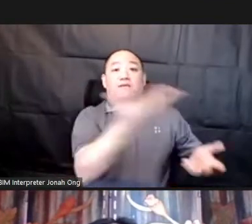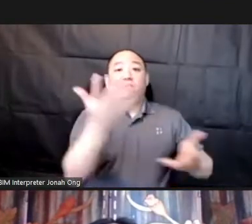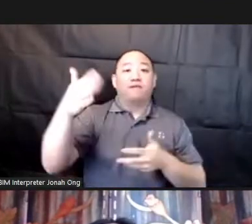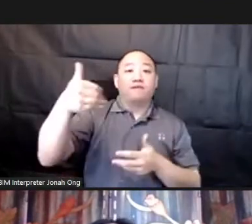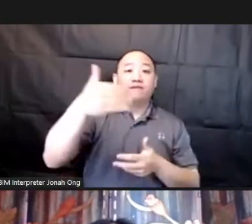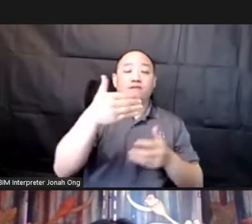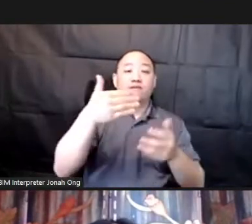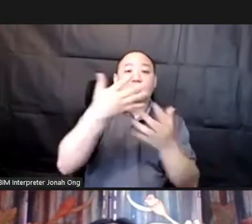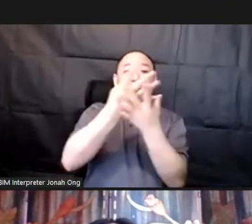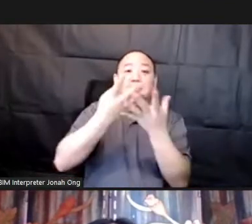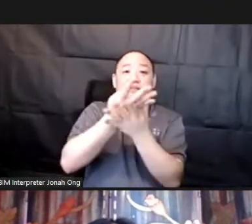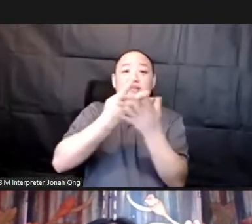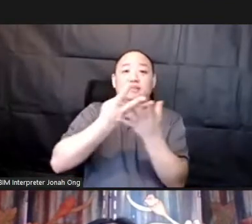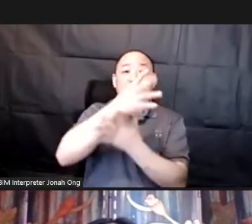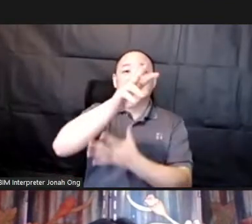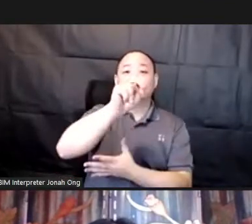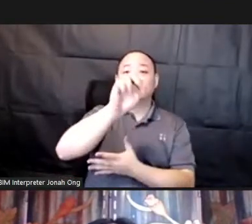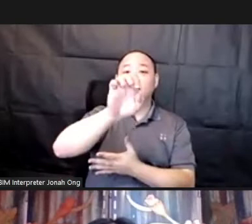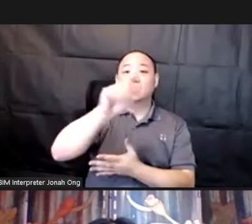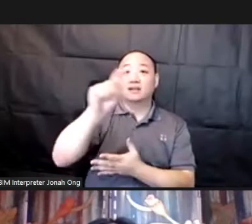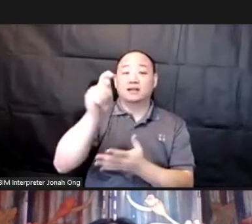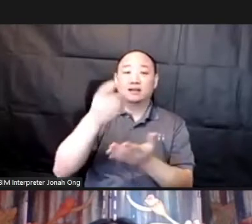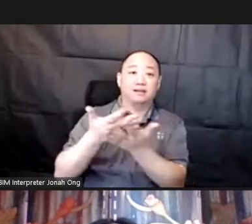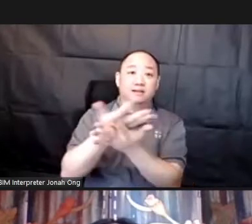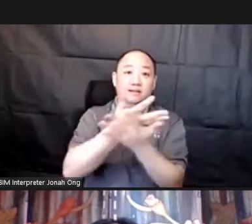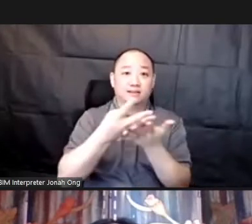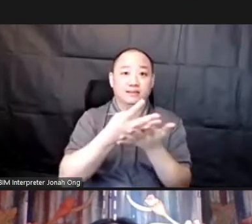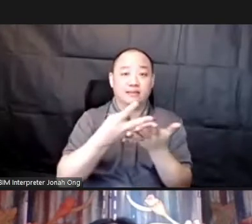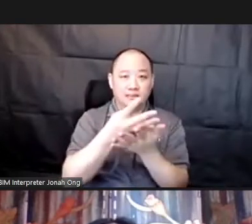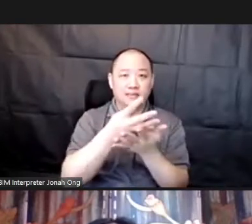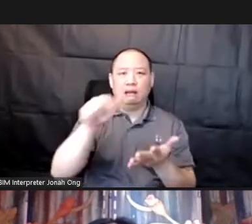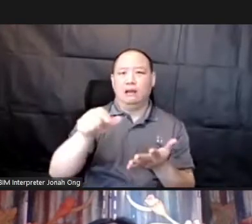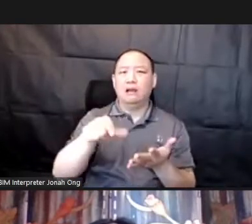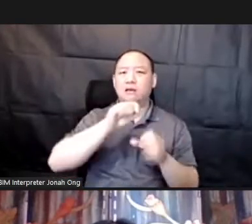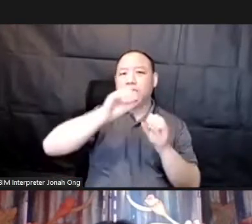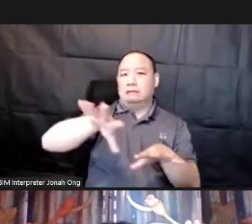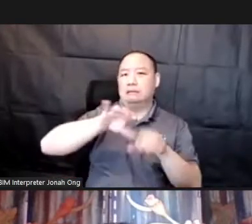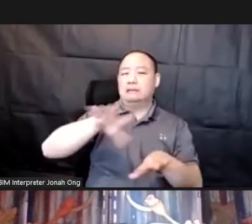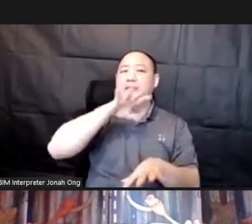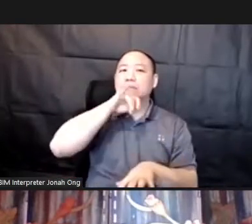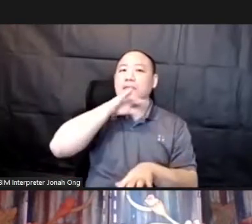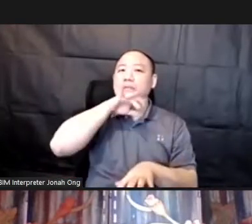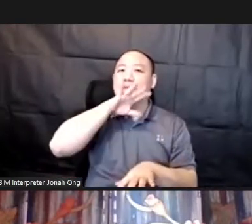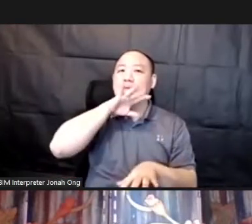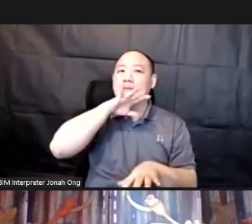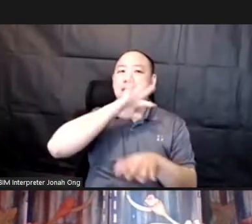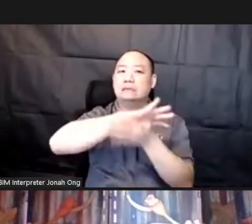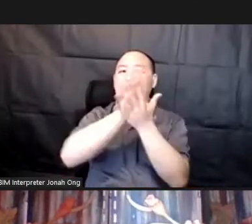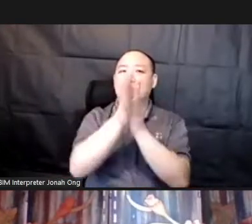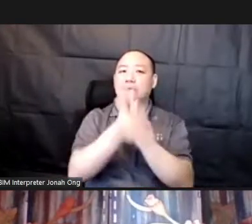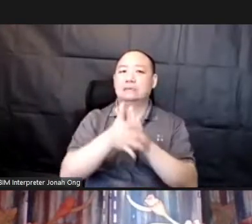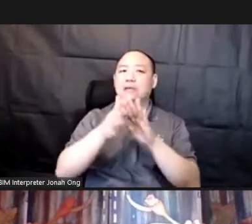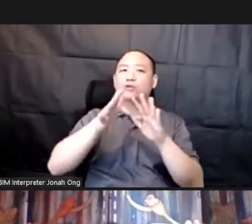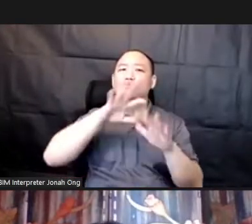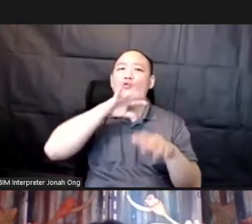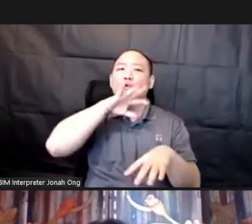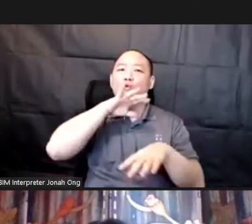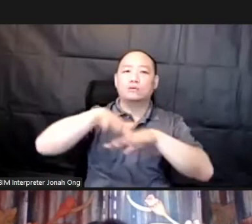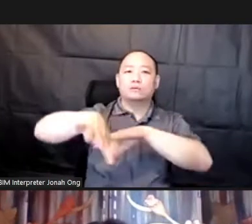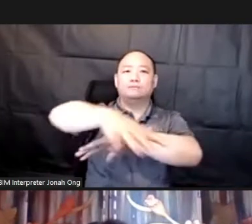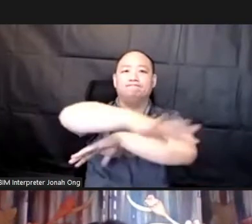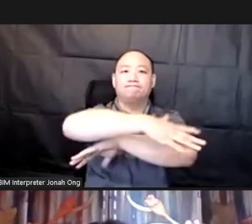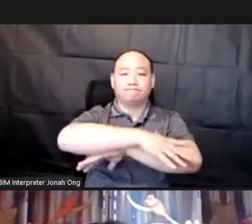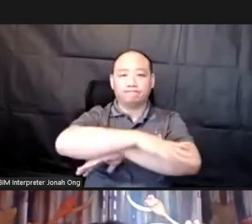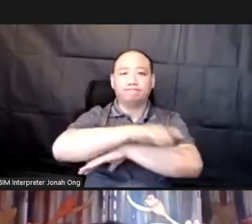this plastic pollution. And we have this data to show that this is significant. And we published many times, and